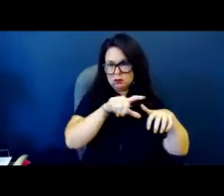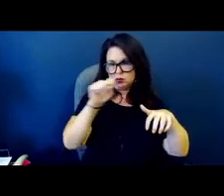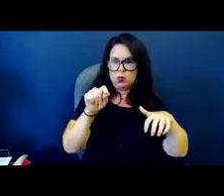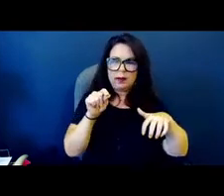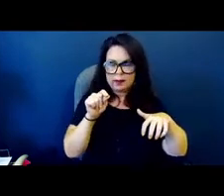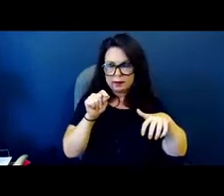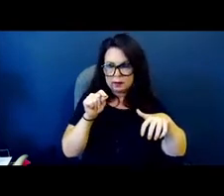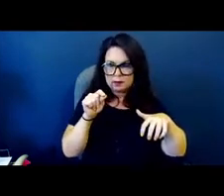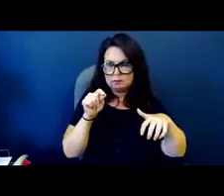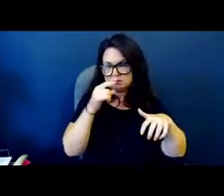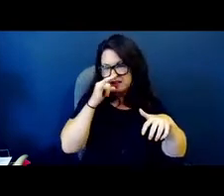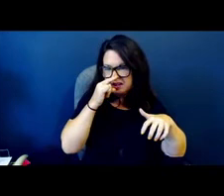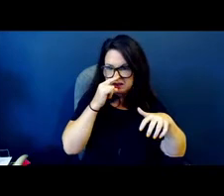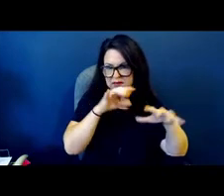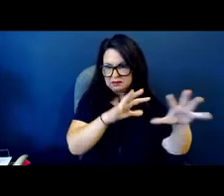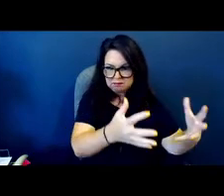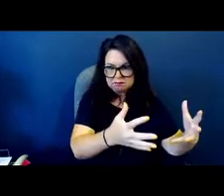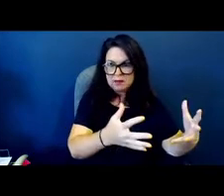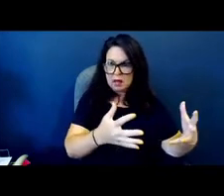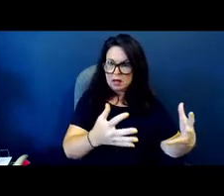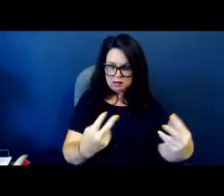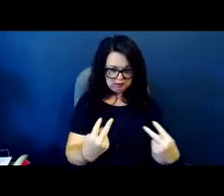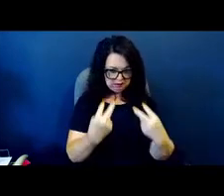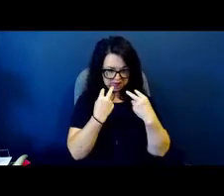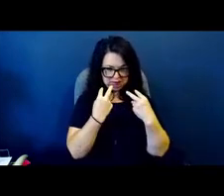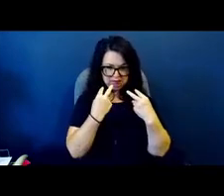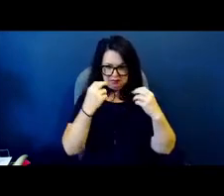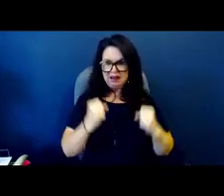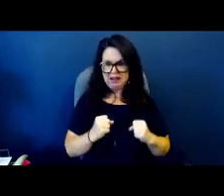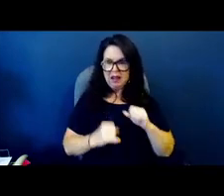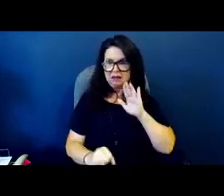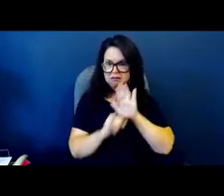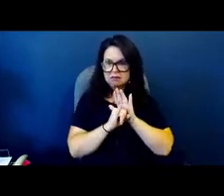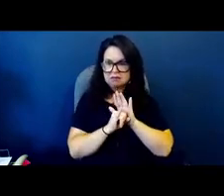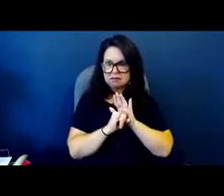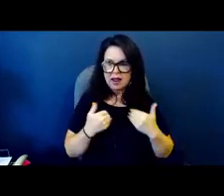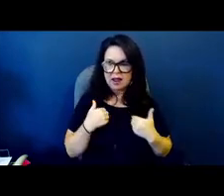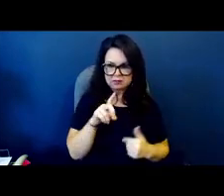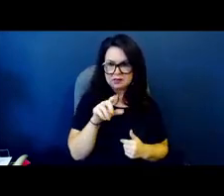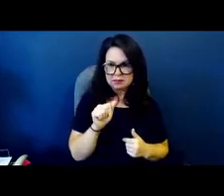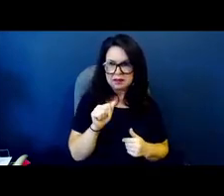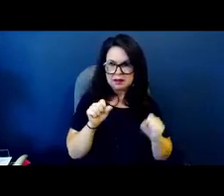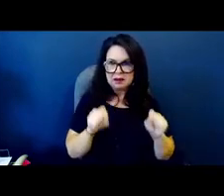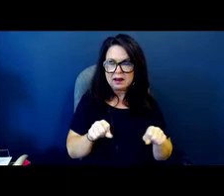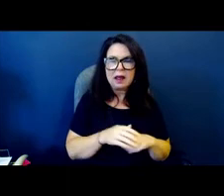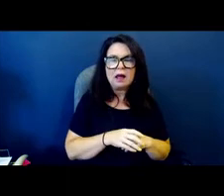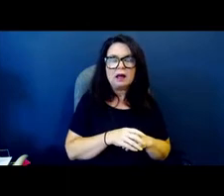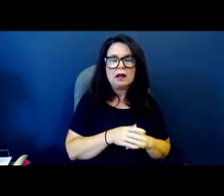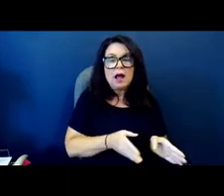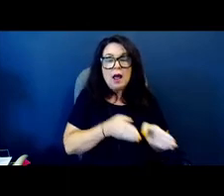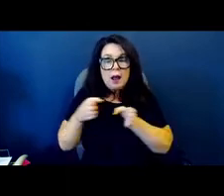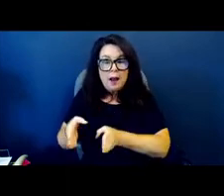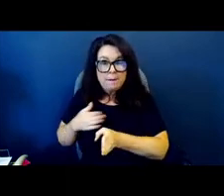the one that had a visible disability at least. But my sister was we were in the same school